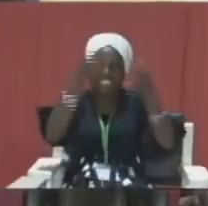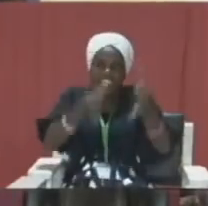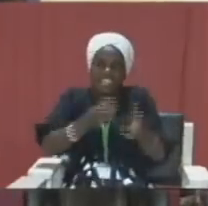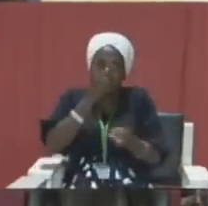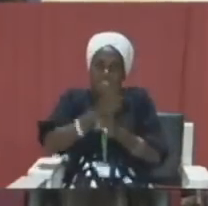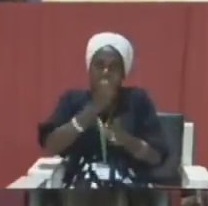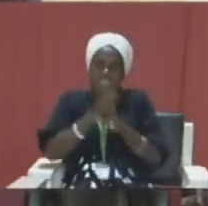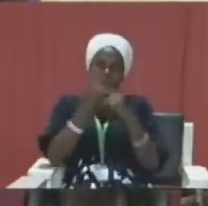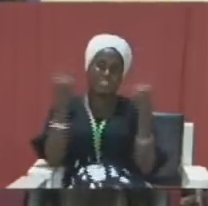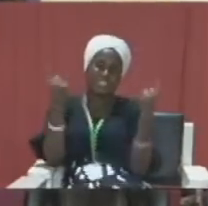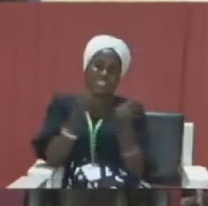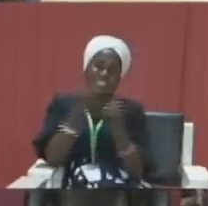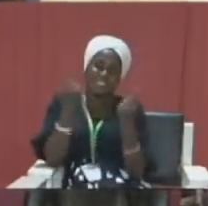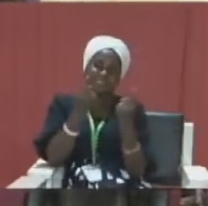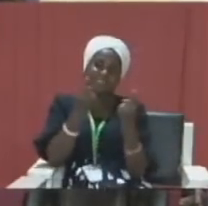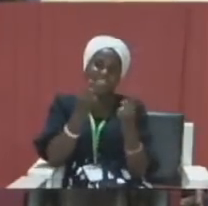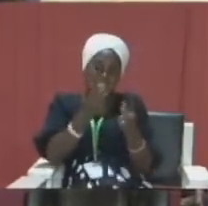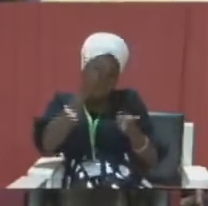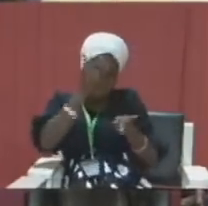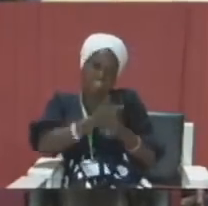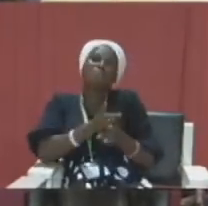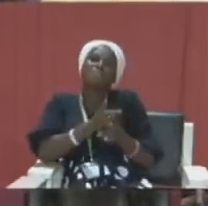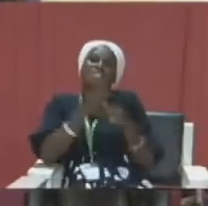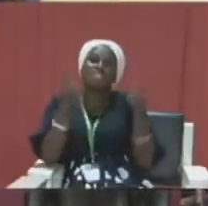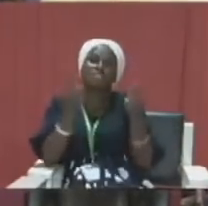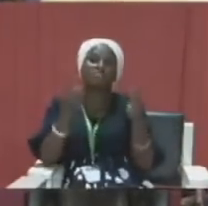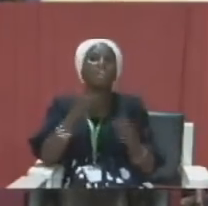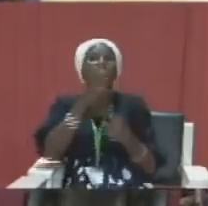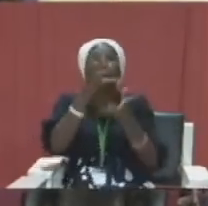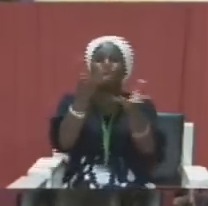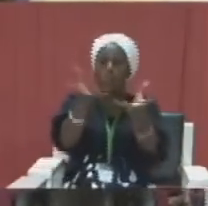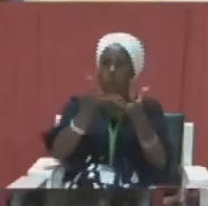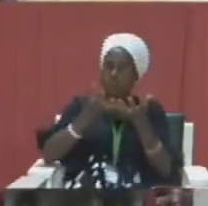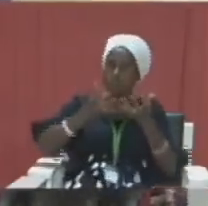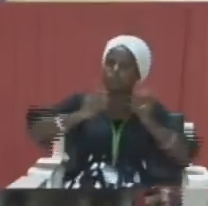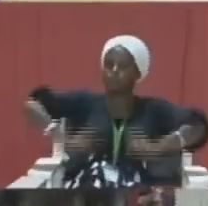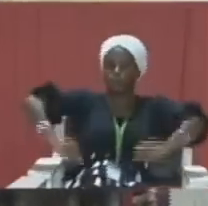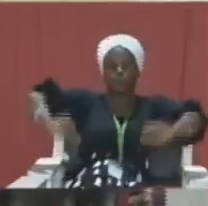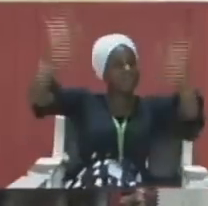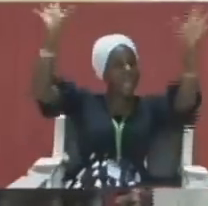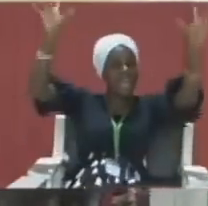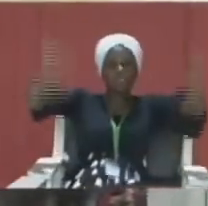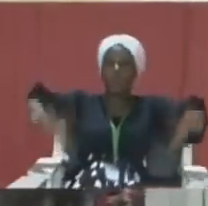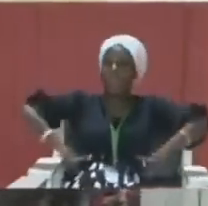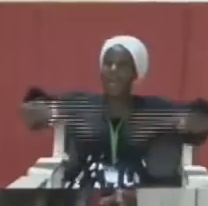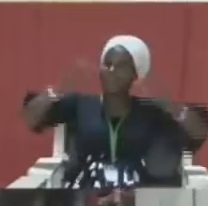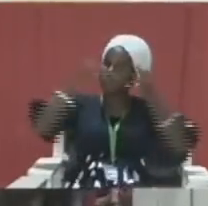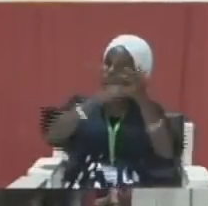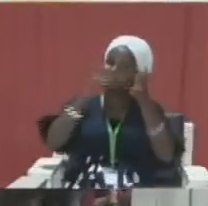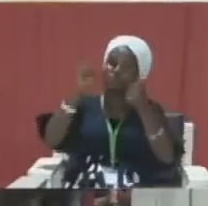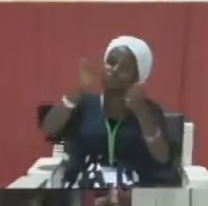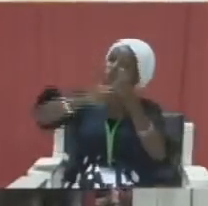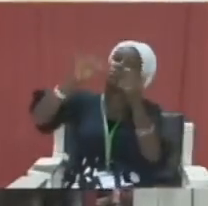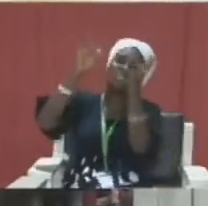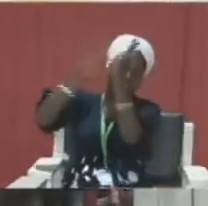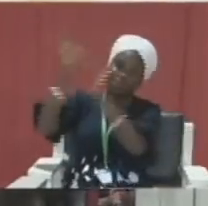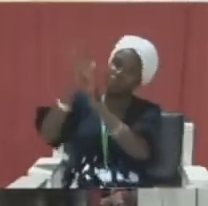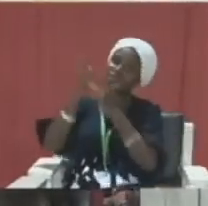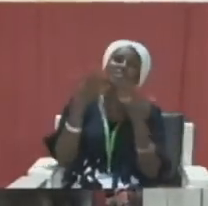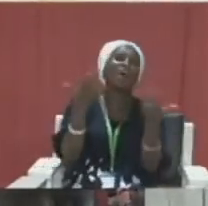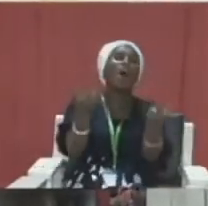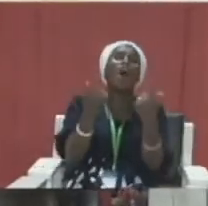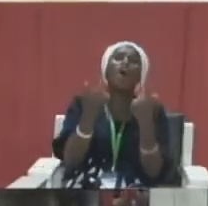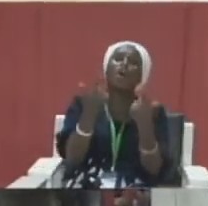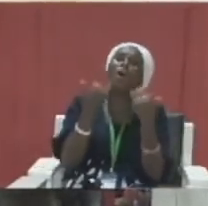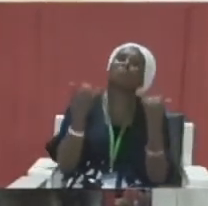it. If you want to be forgiven, start coming. One, thank you. And come quickly. Come quickly. Don't allow